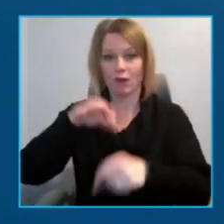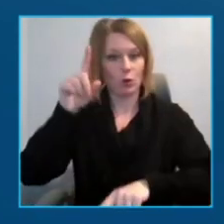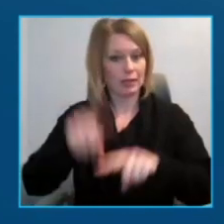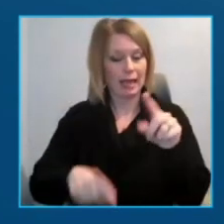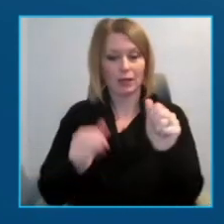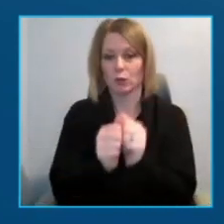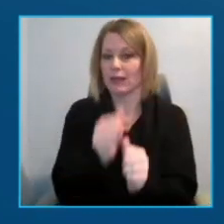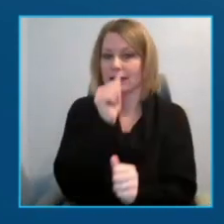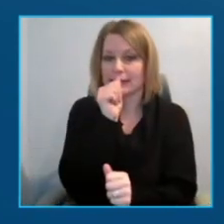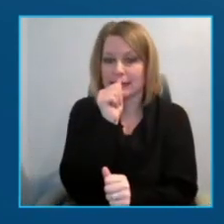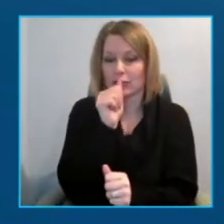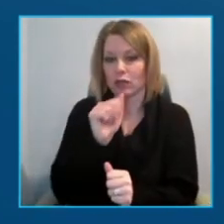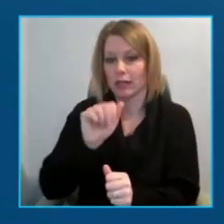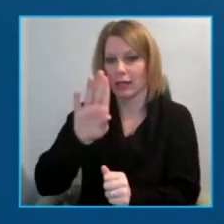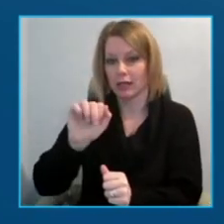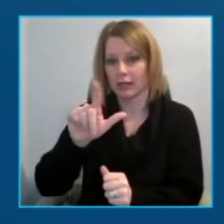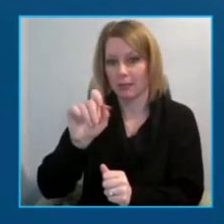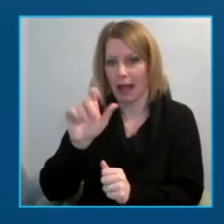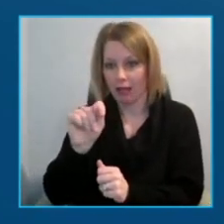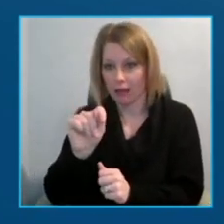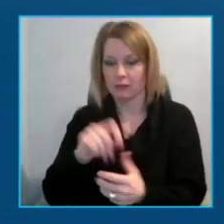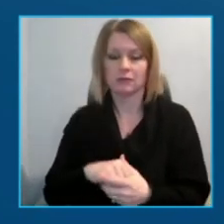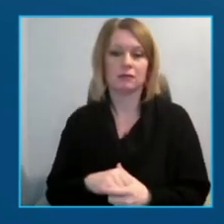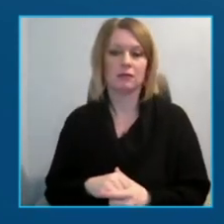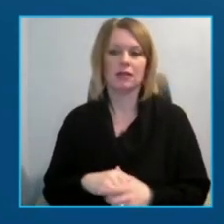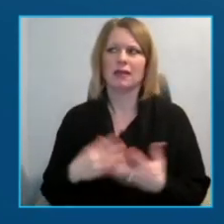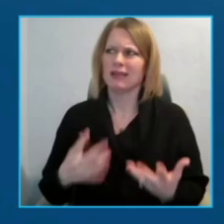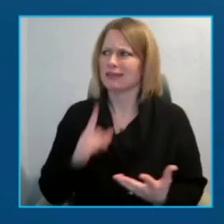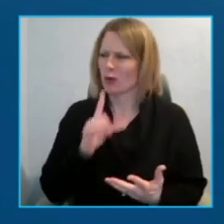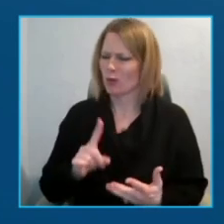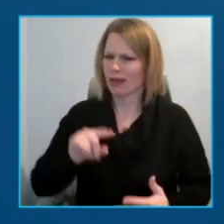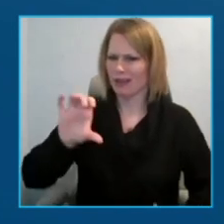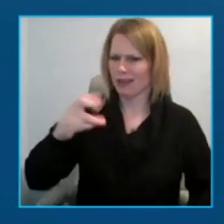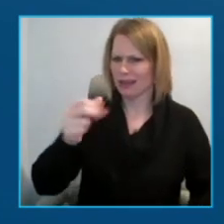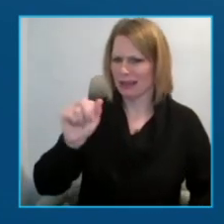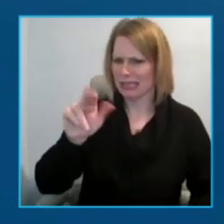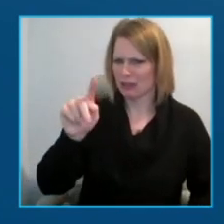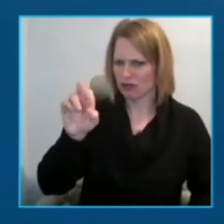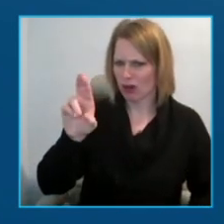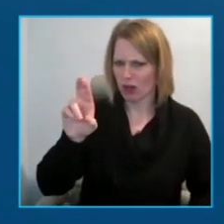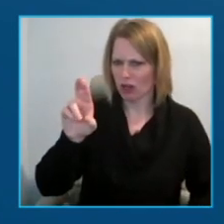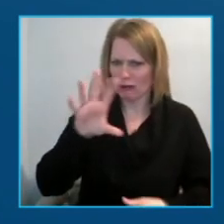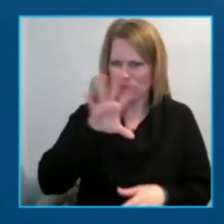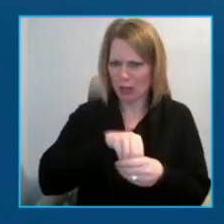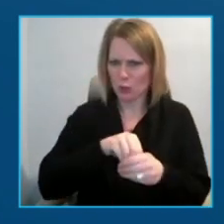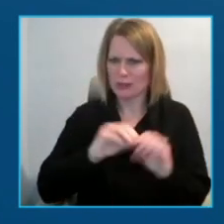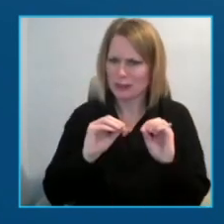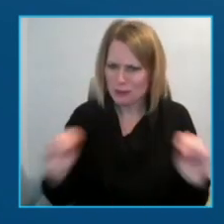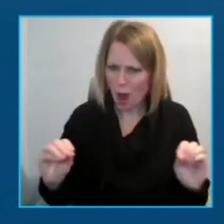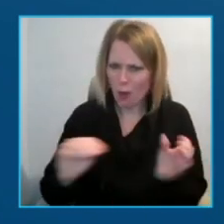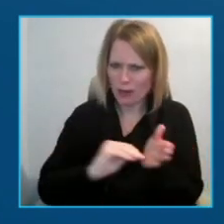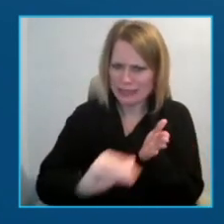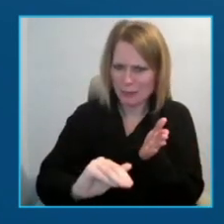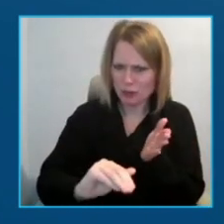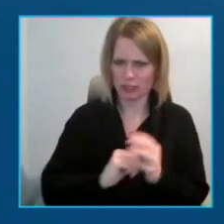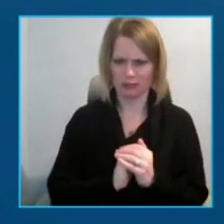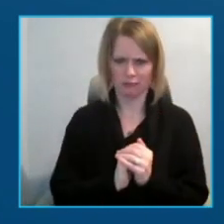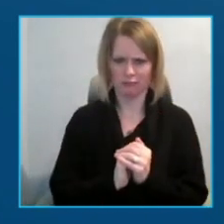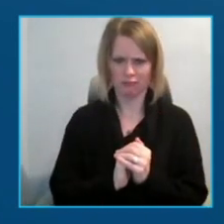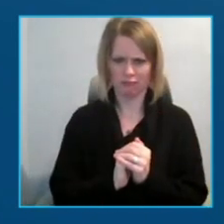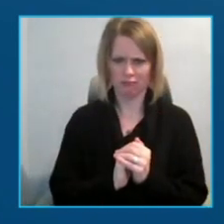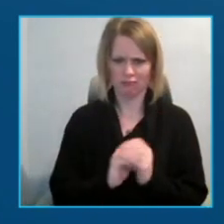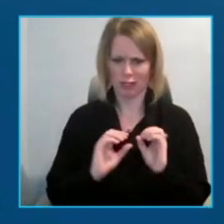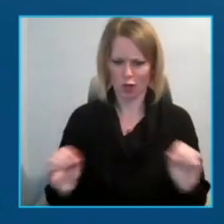rule. So the charter includes no exception. The charter includes no exception